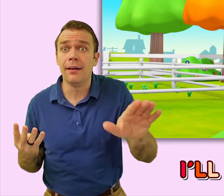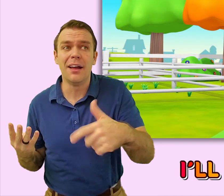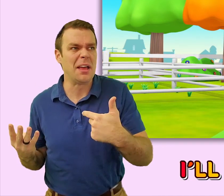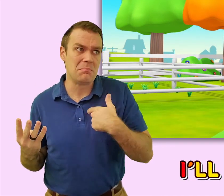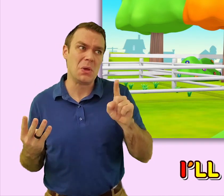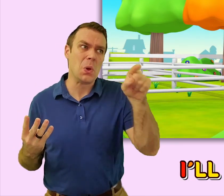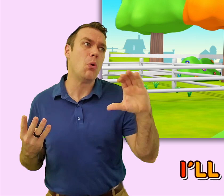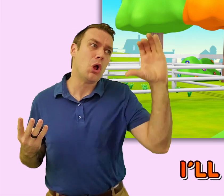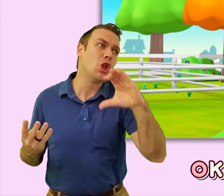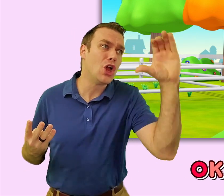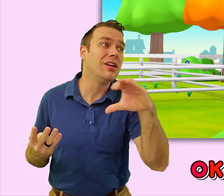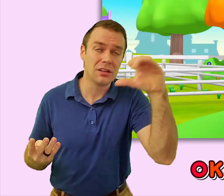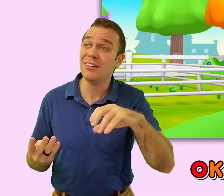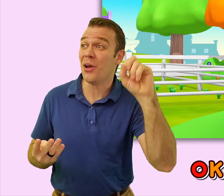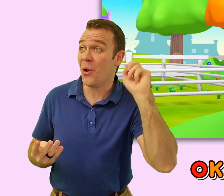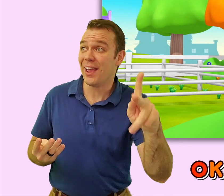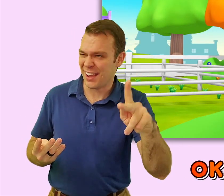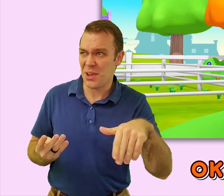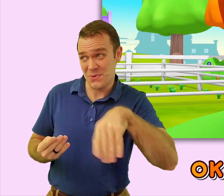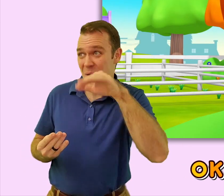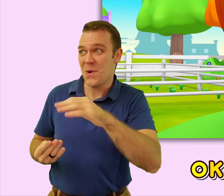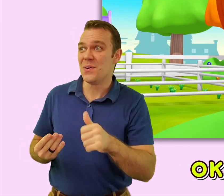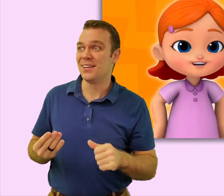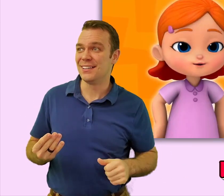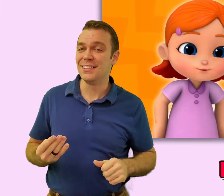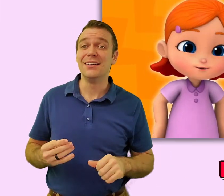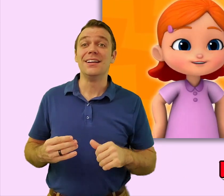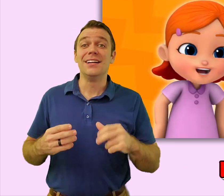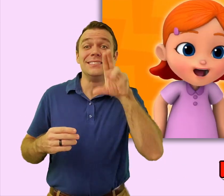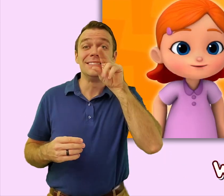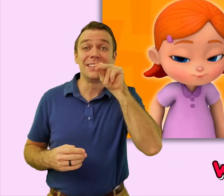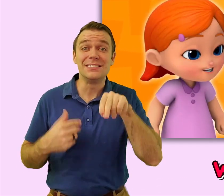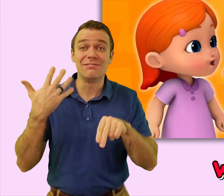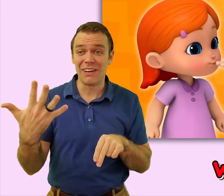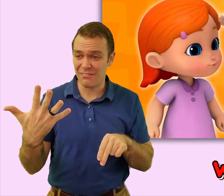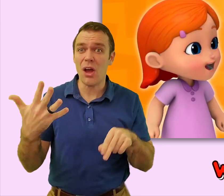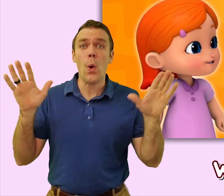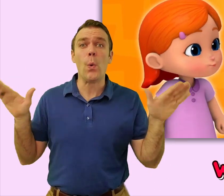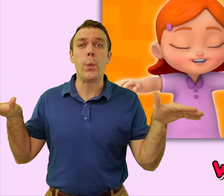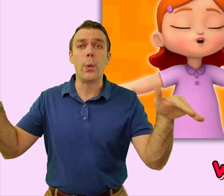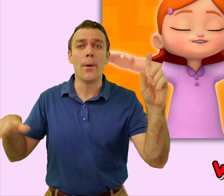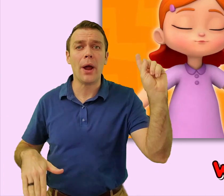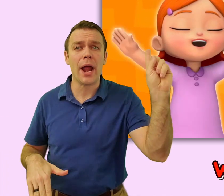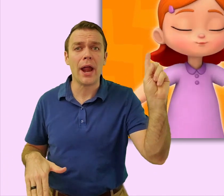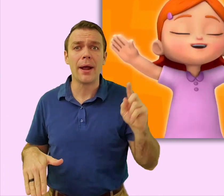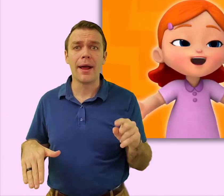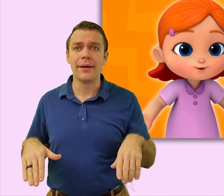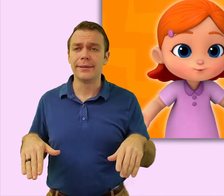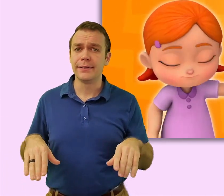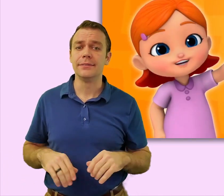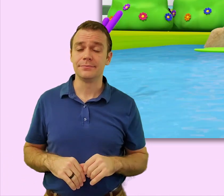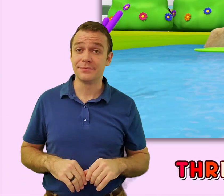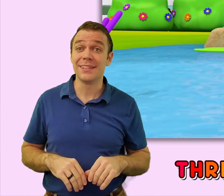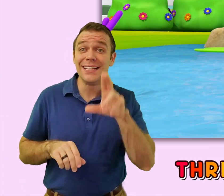guys, I'll go looking for her. Okay, Wendy, good luck. 5 little ducks, where do you fly? Where do you fly when you